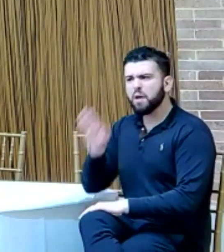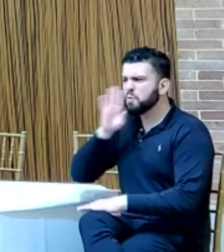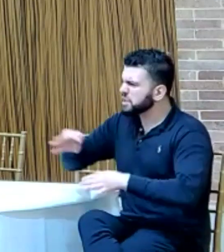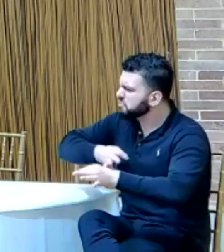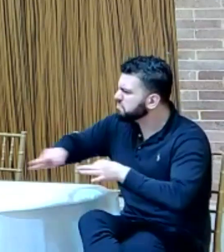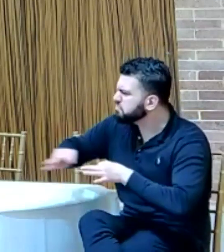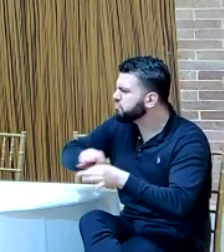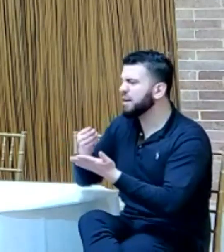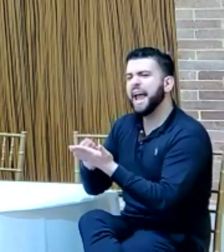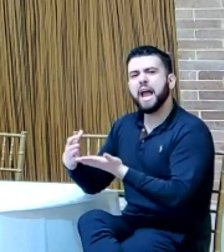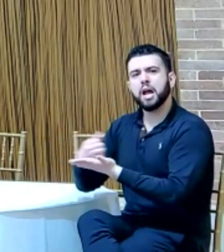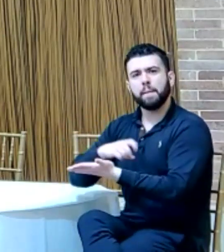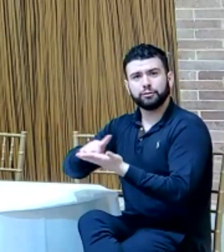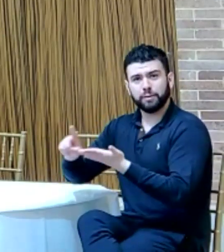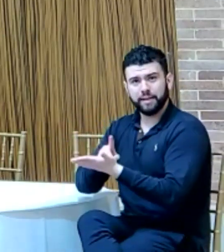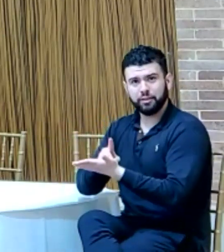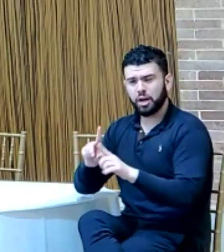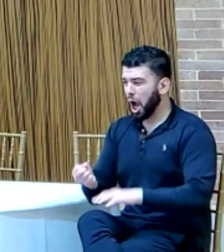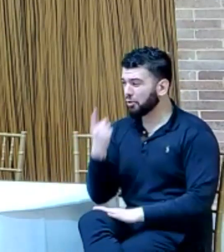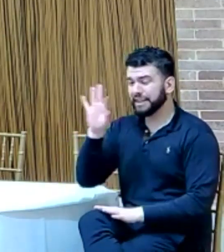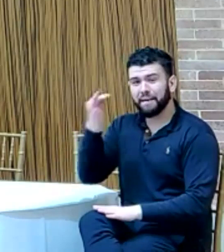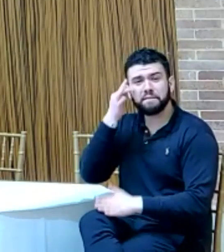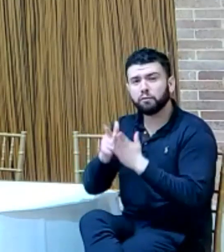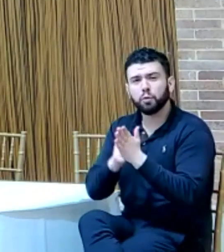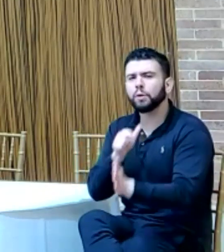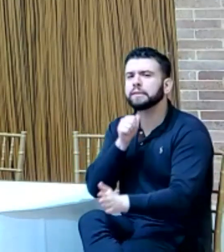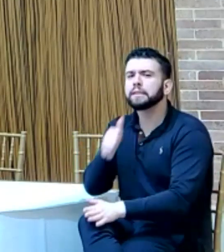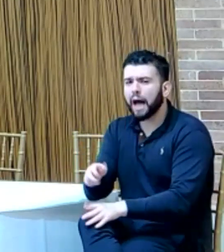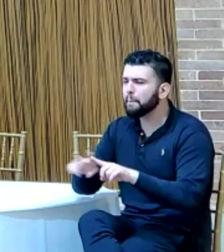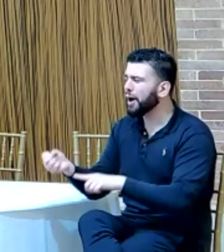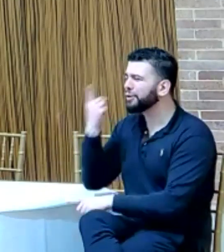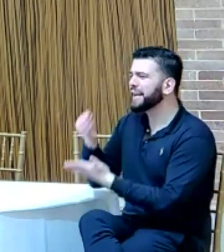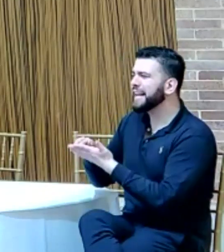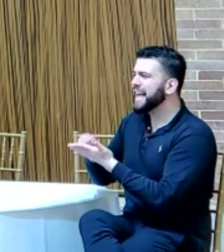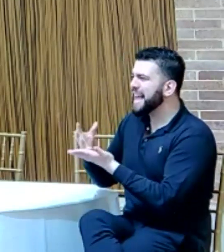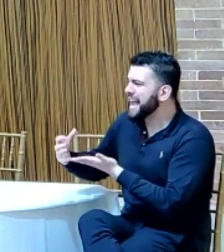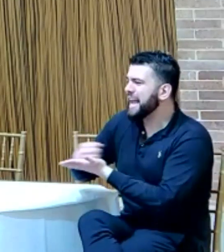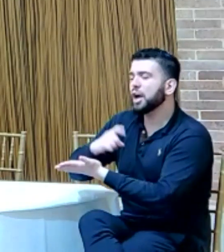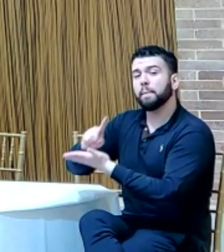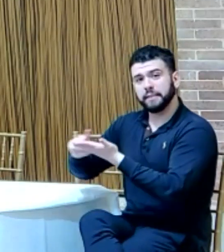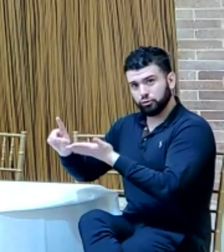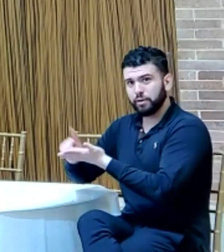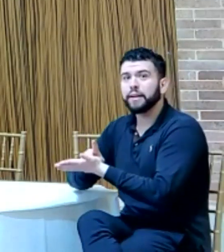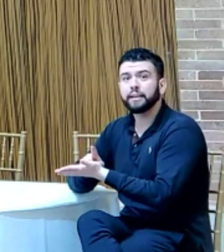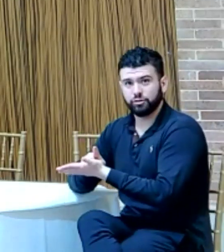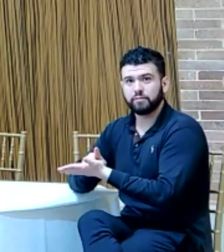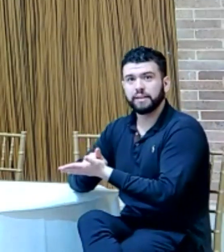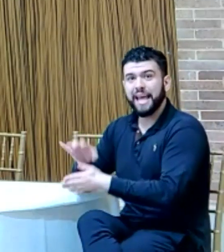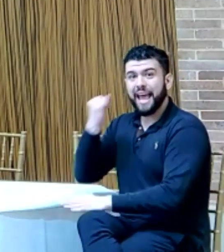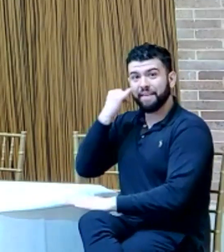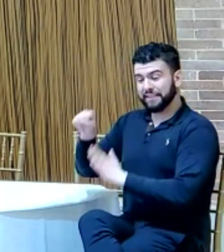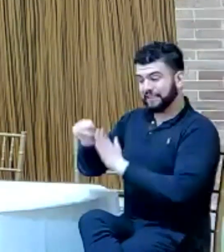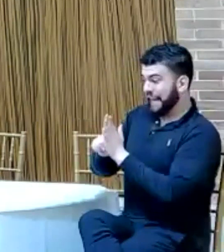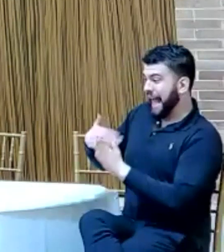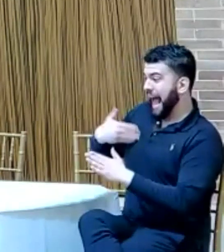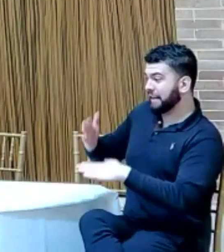really is again it's not a federal law but sometimes source of income discrimination where there is such a protection such as New York can